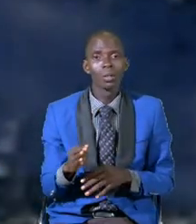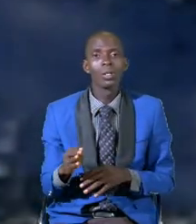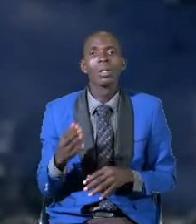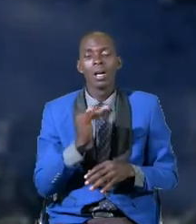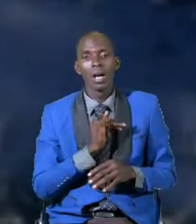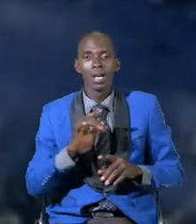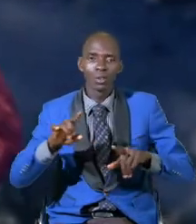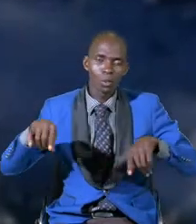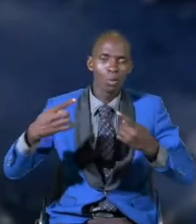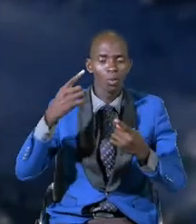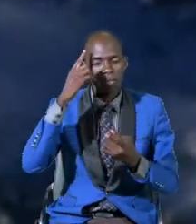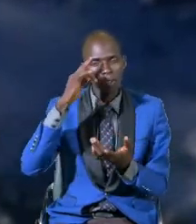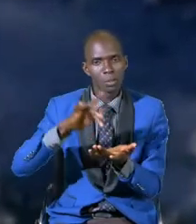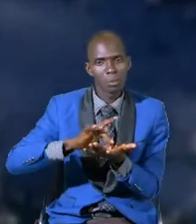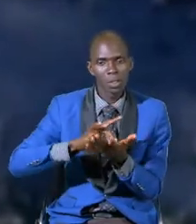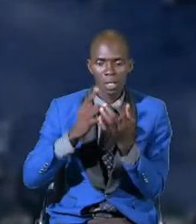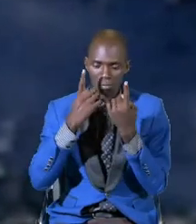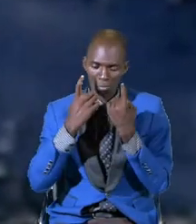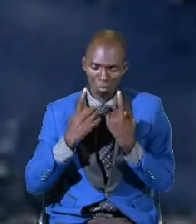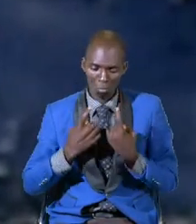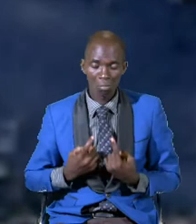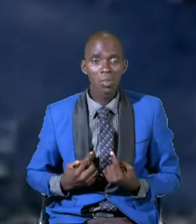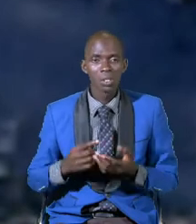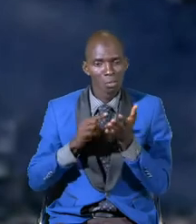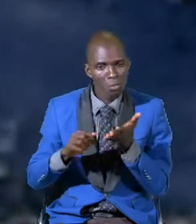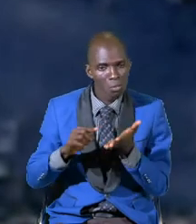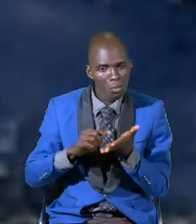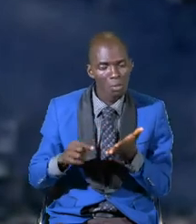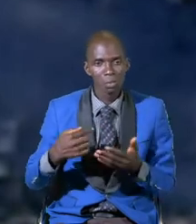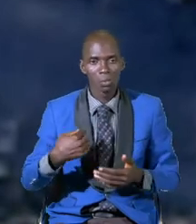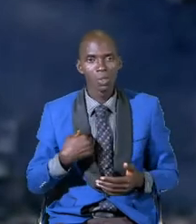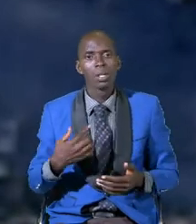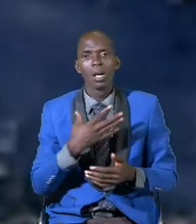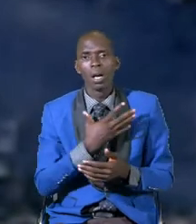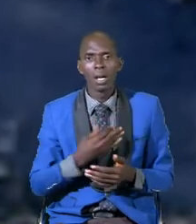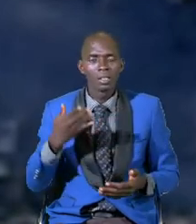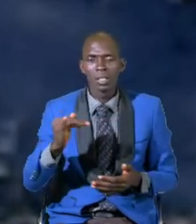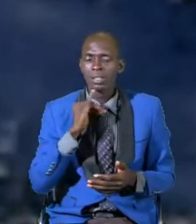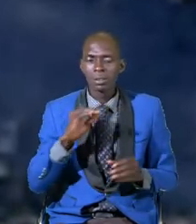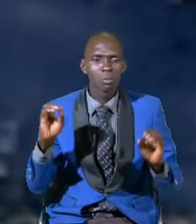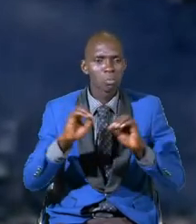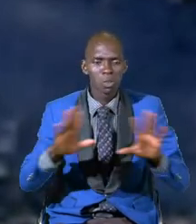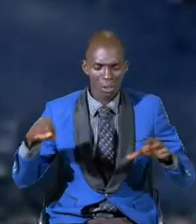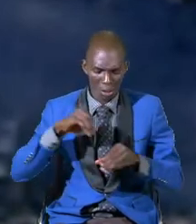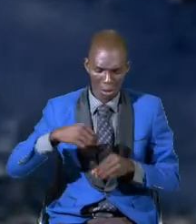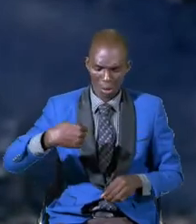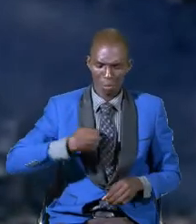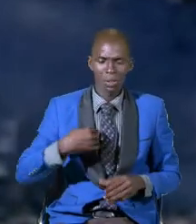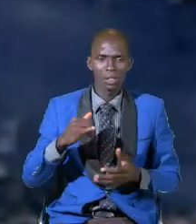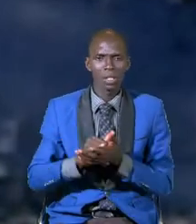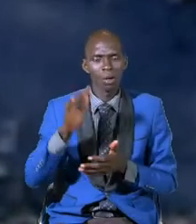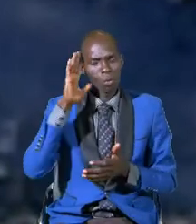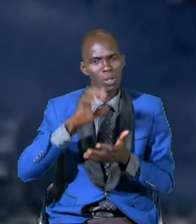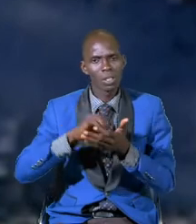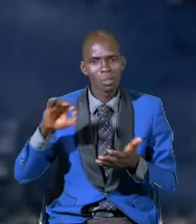the medical test. I'm not thinking, will they discover something that will disqualify me? How can I be disqualified when